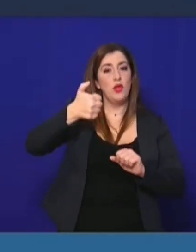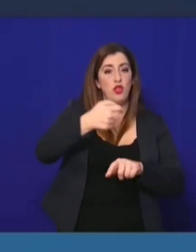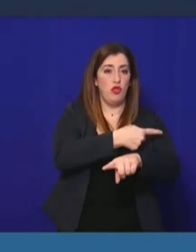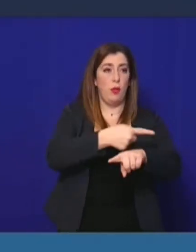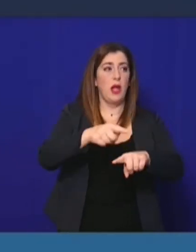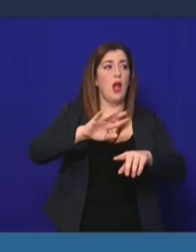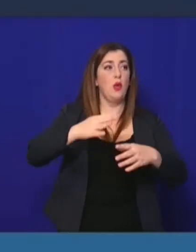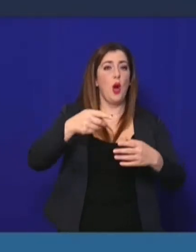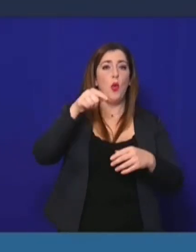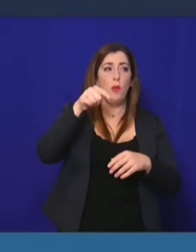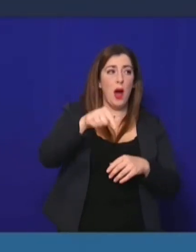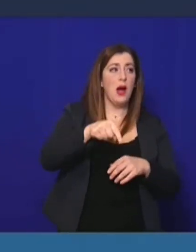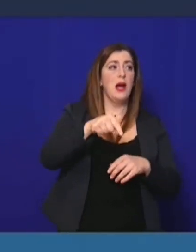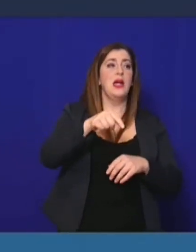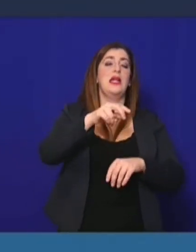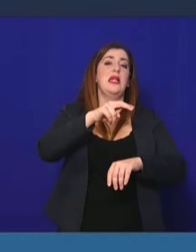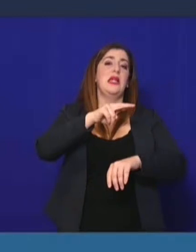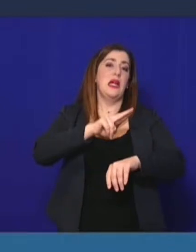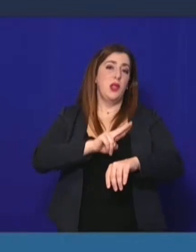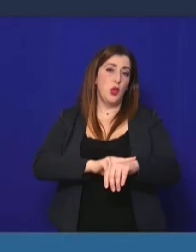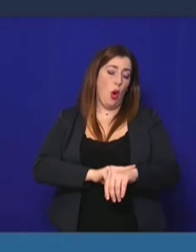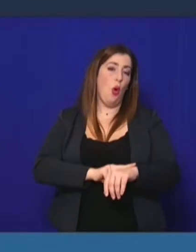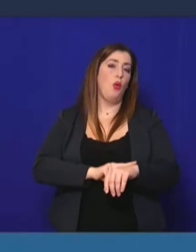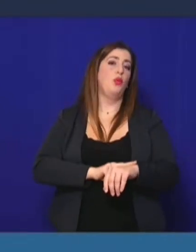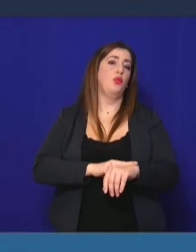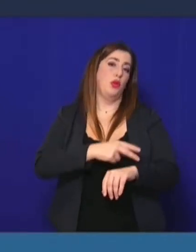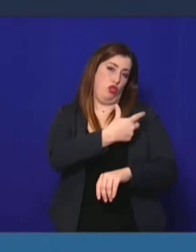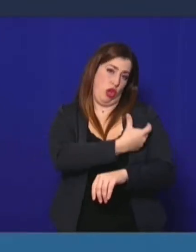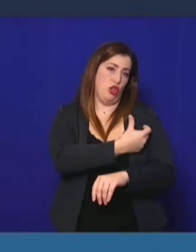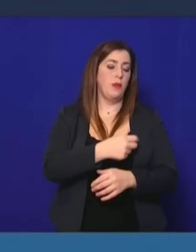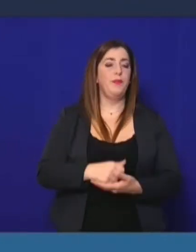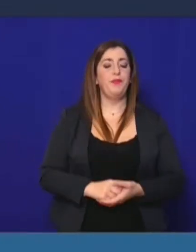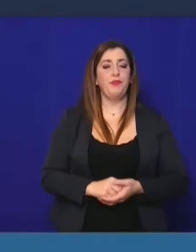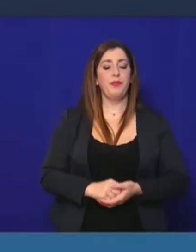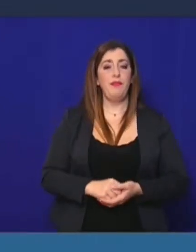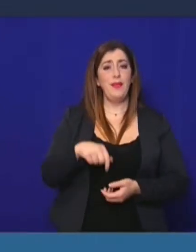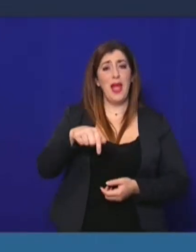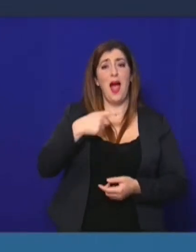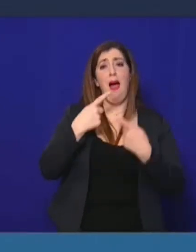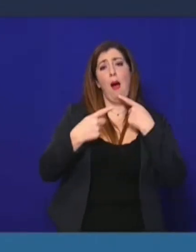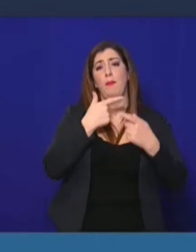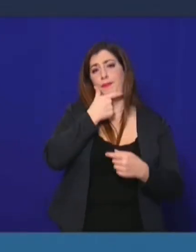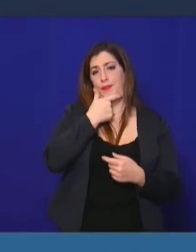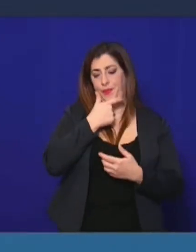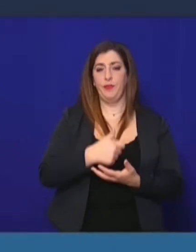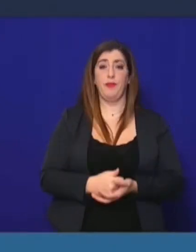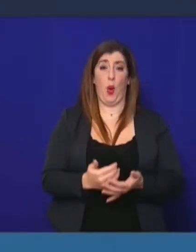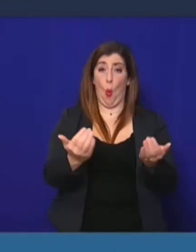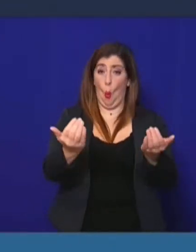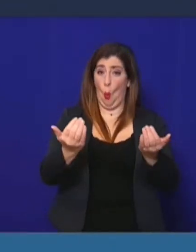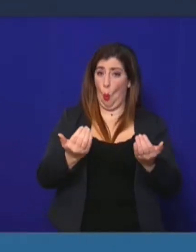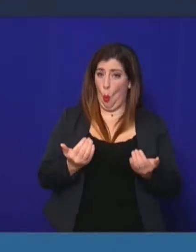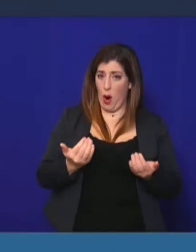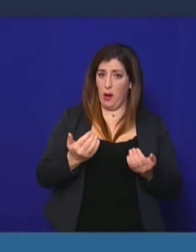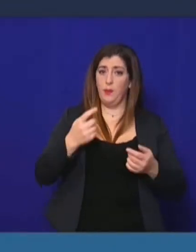I'd like to welcome to everyone to this COVID bulletin. Yesterday we